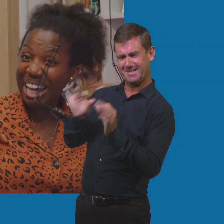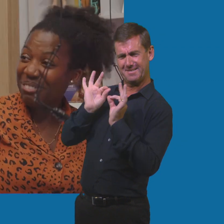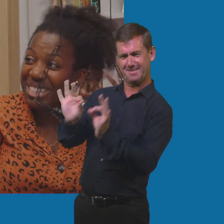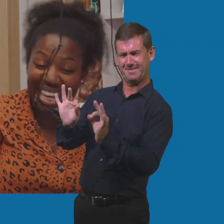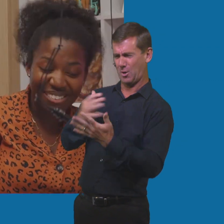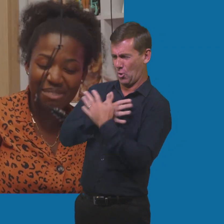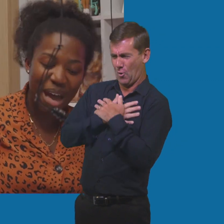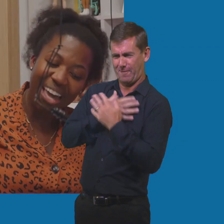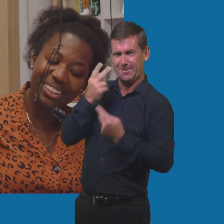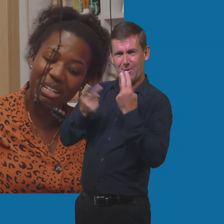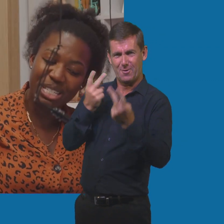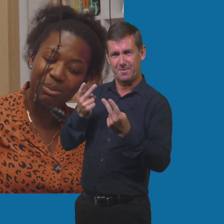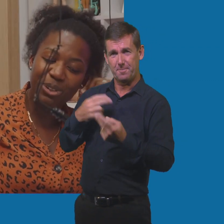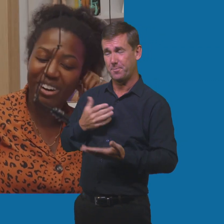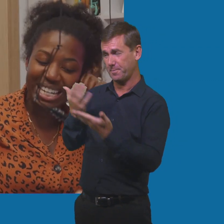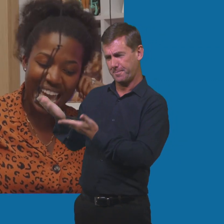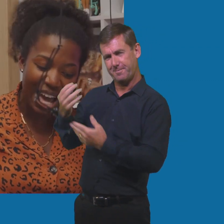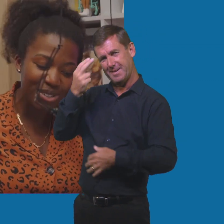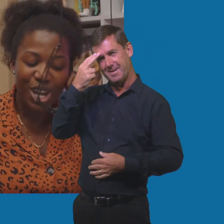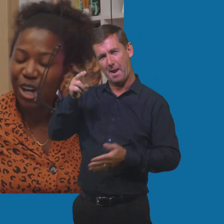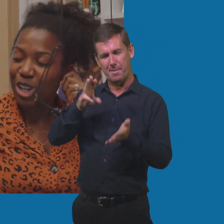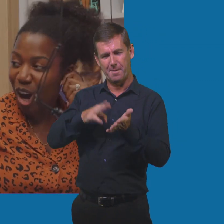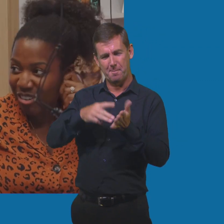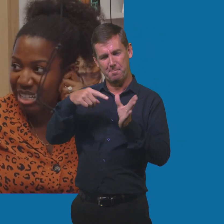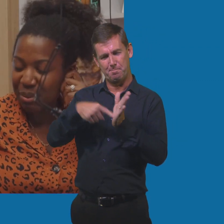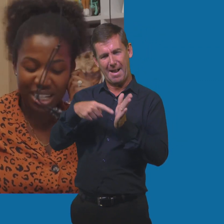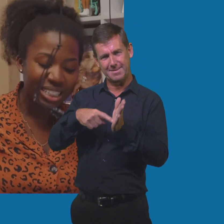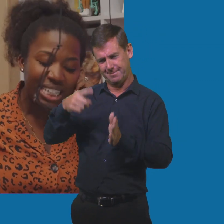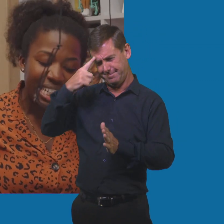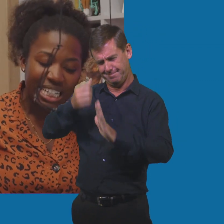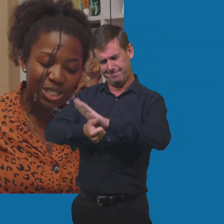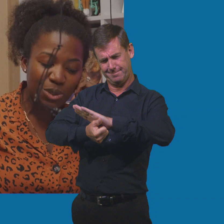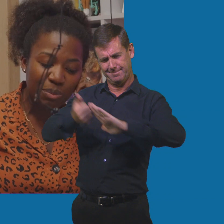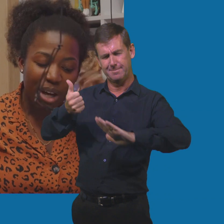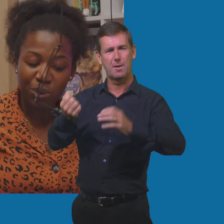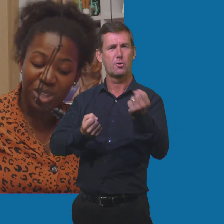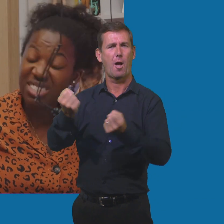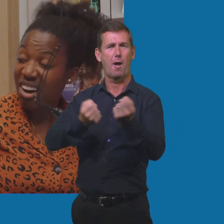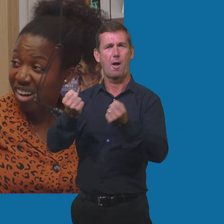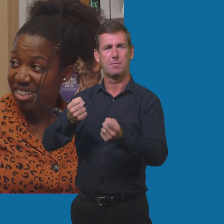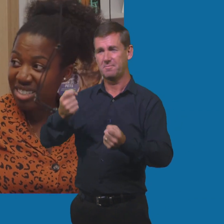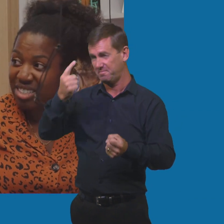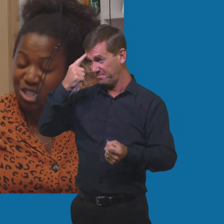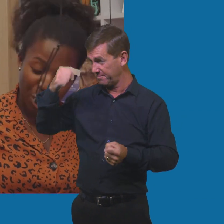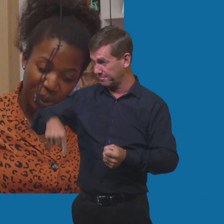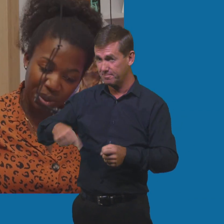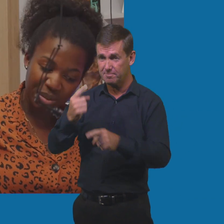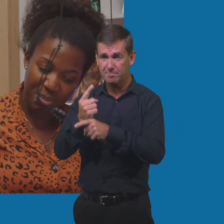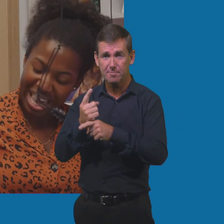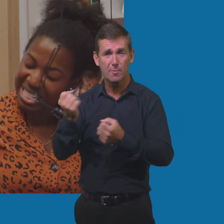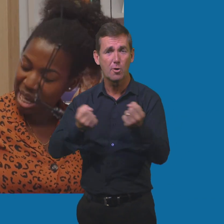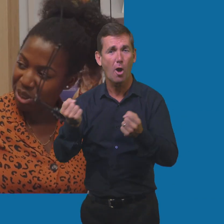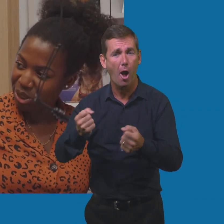That's right. If you didn't hear it, it's Matt Lissamore, our in-house car expert, here to talk about all things cars.